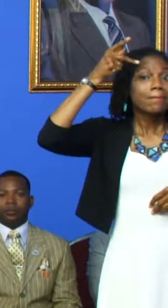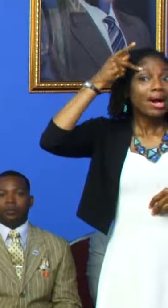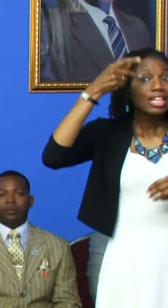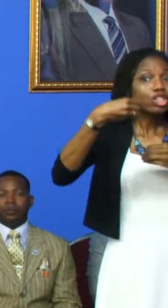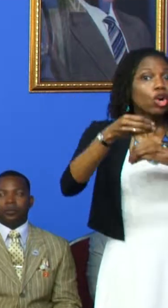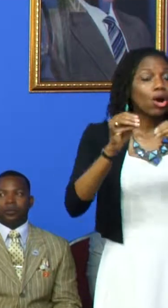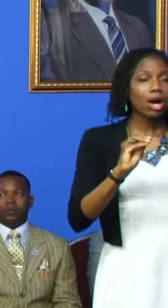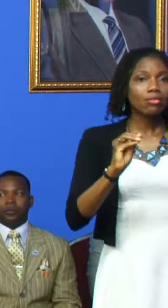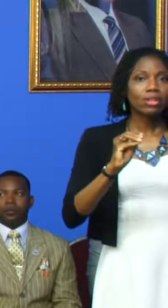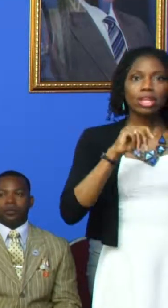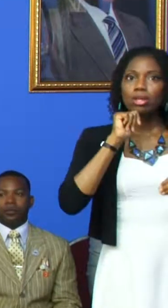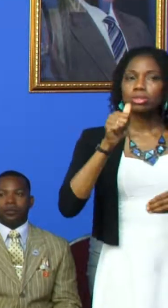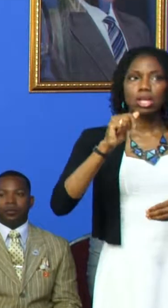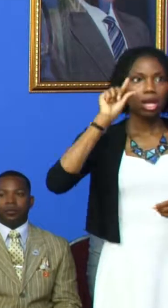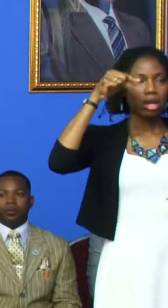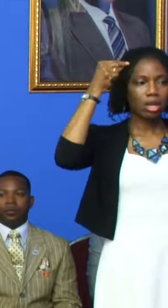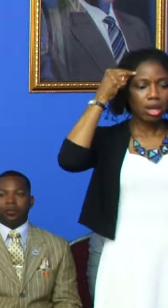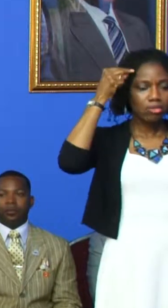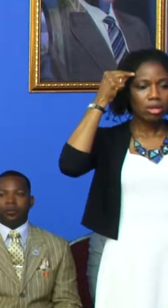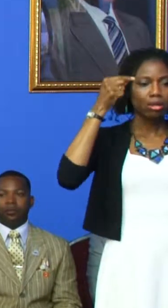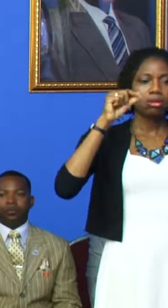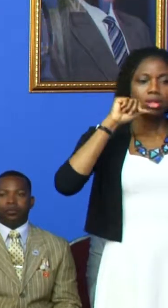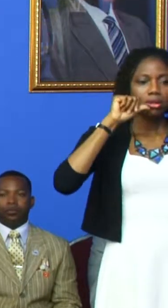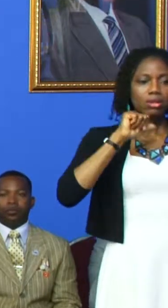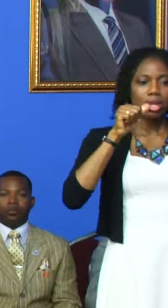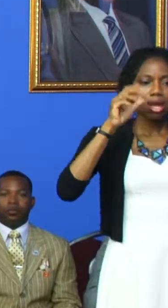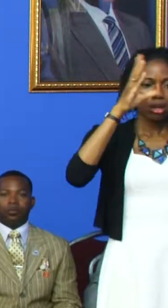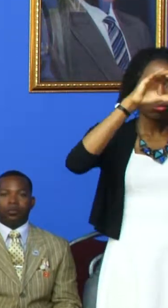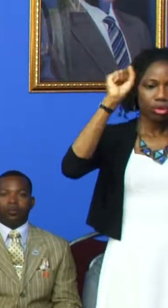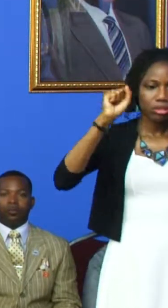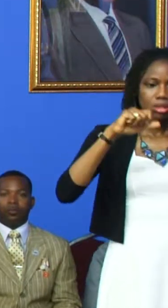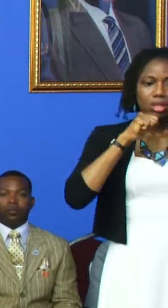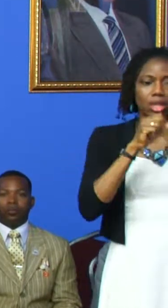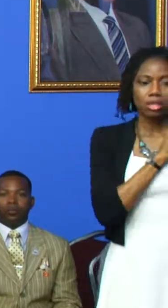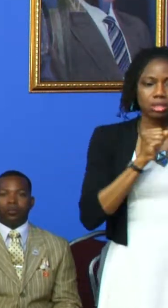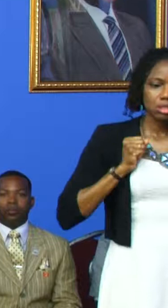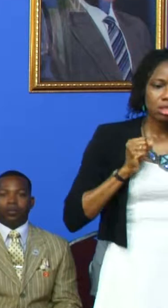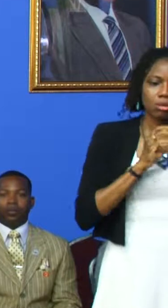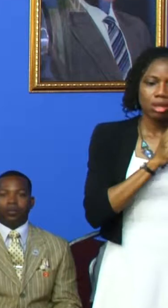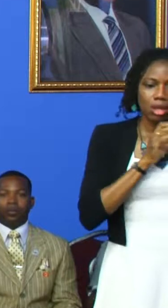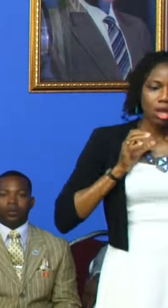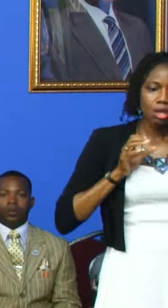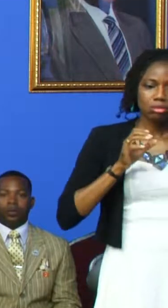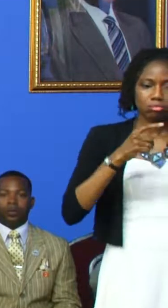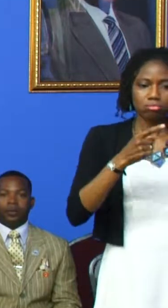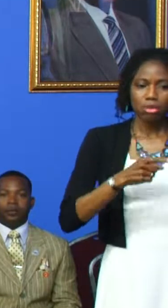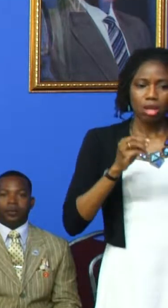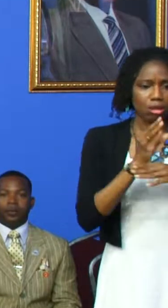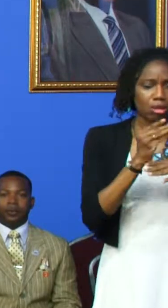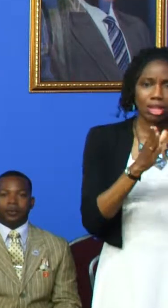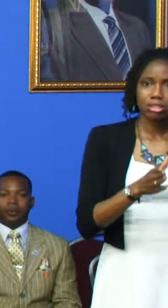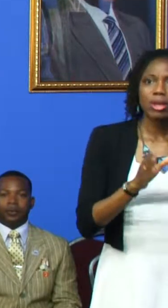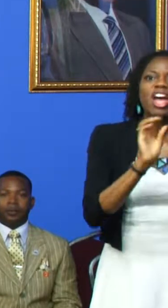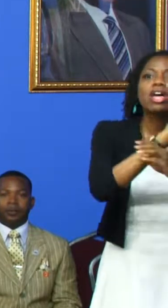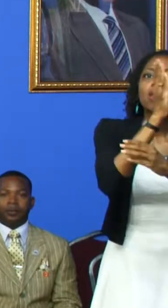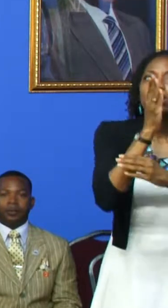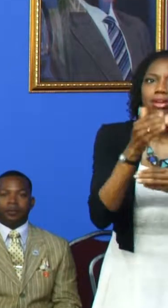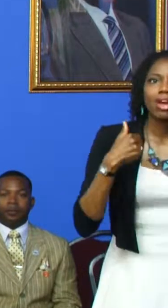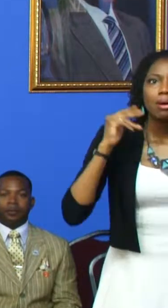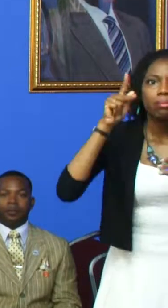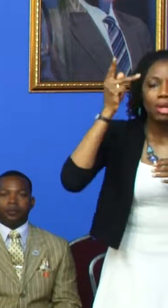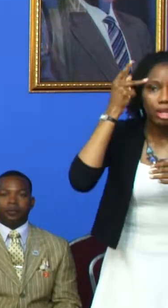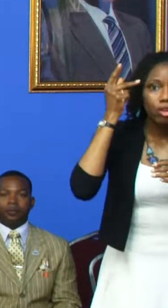King was not a governor, not a president, not a senator, not a congressman, not a councilman.